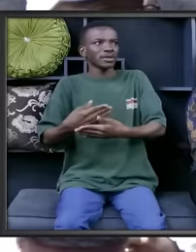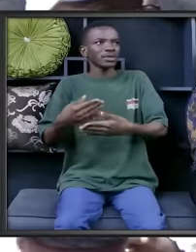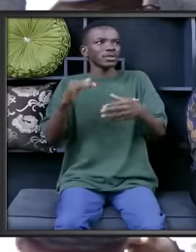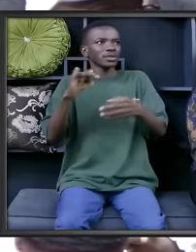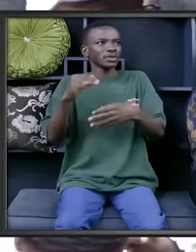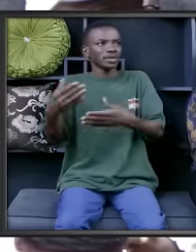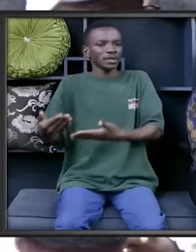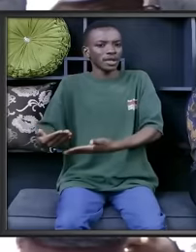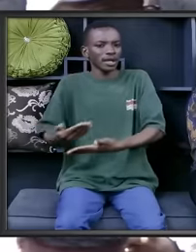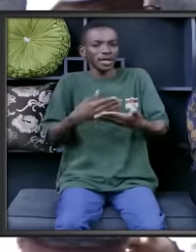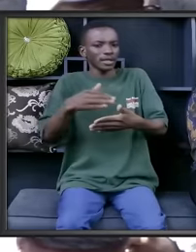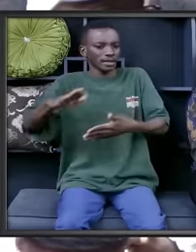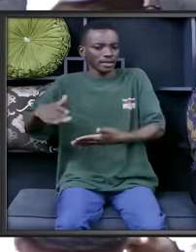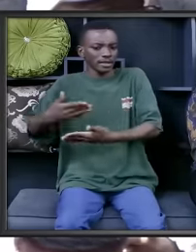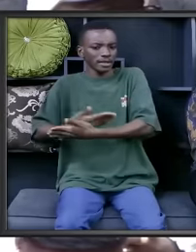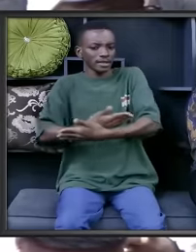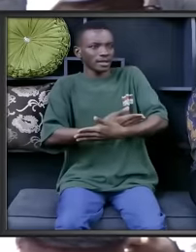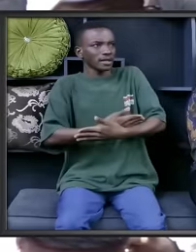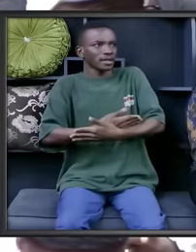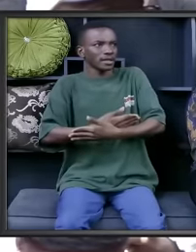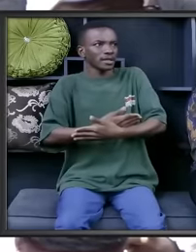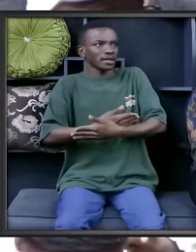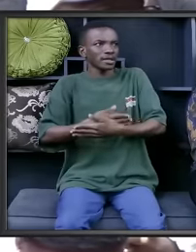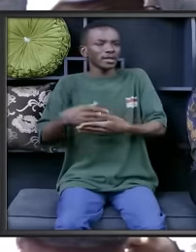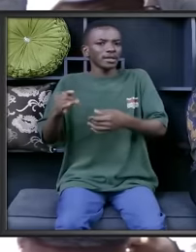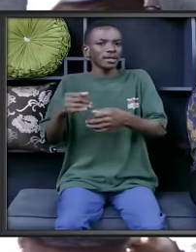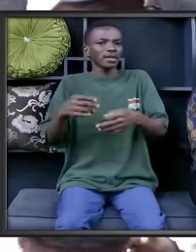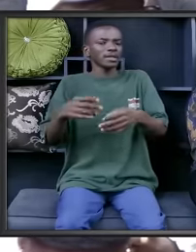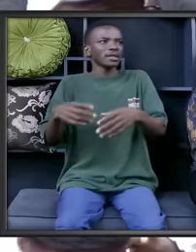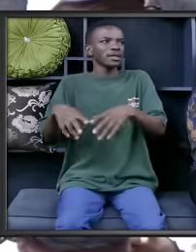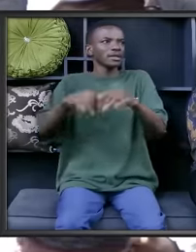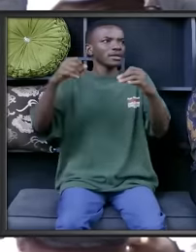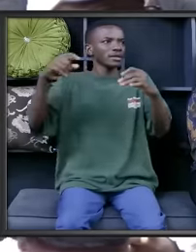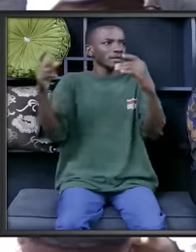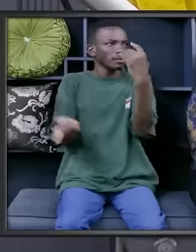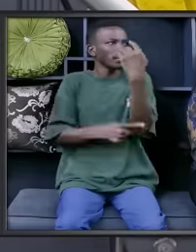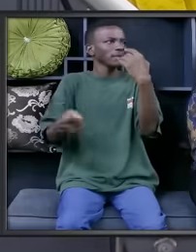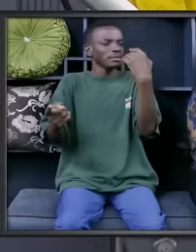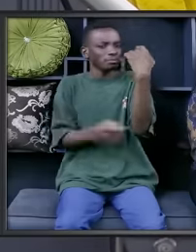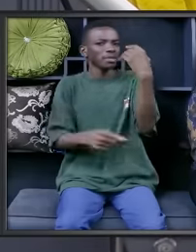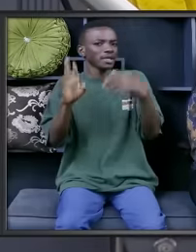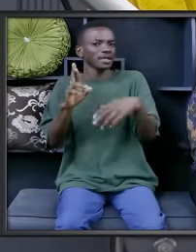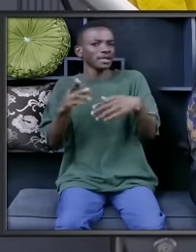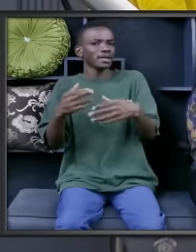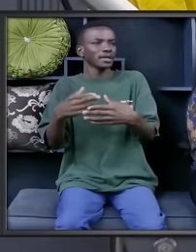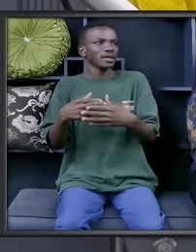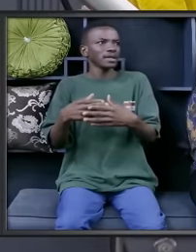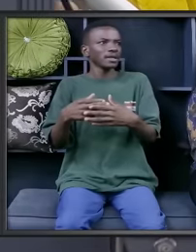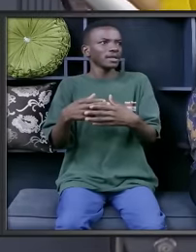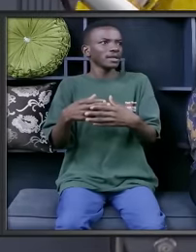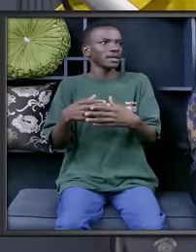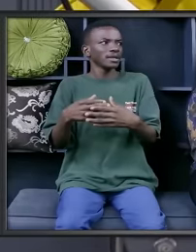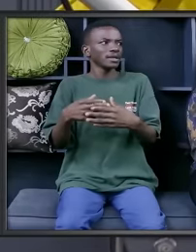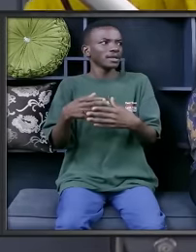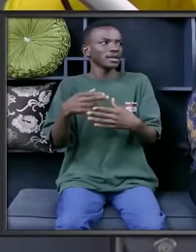he go stop. I go carry my little child. They sell. I can't carry and they roll. He can't carry the sick. They beat me and they sell. Come beat Excel for here. Your